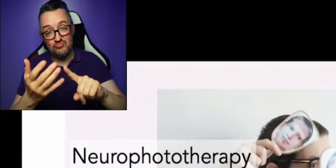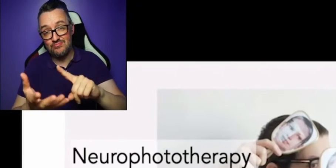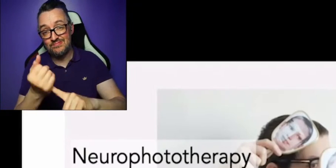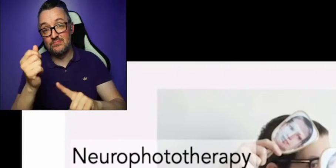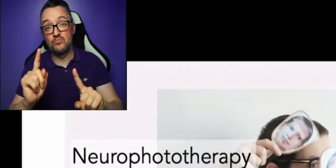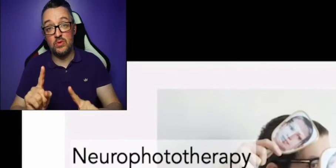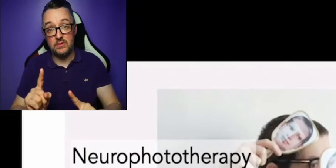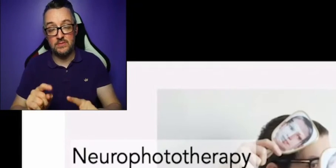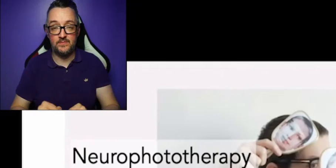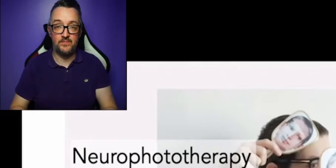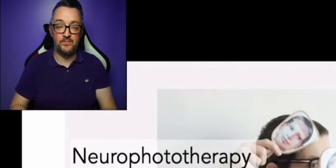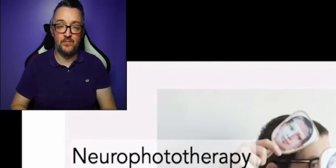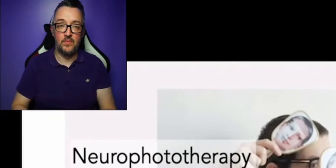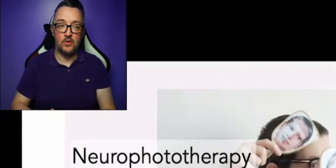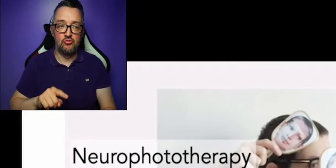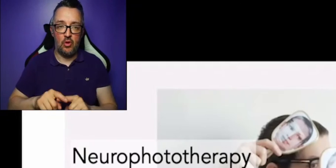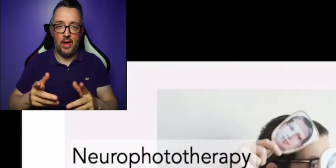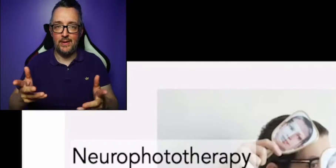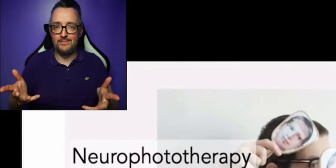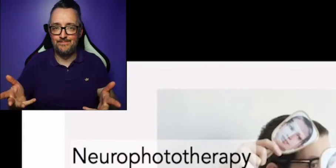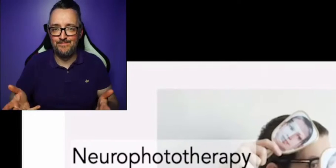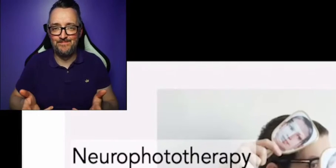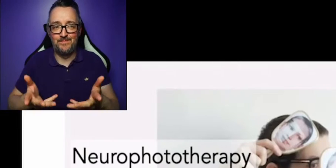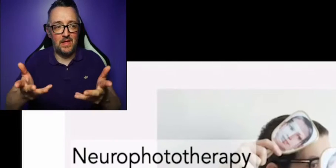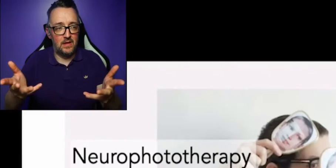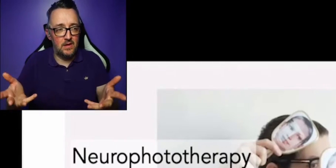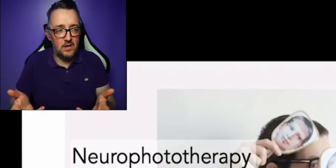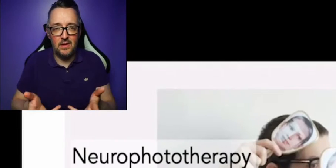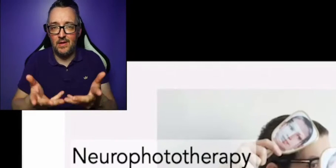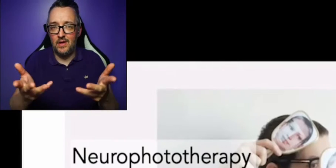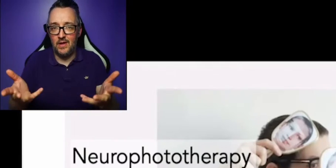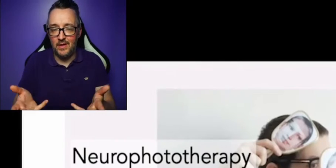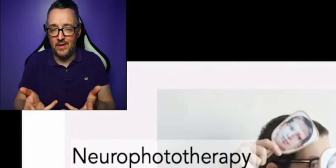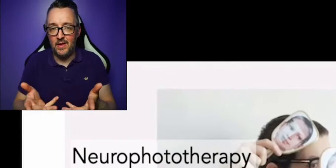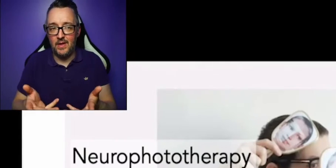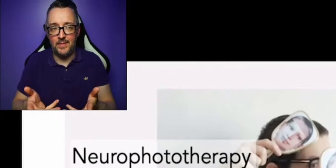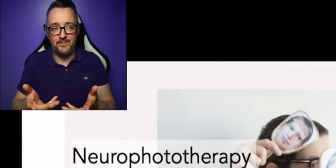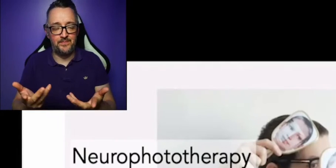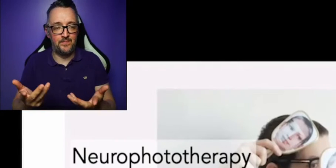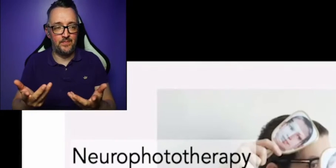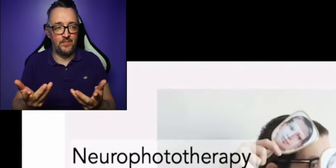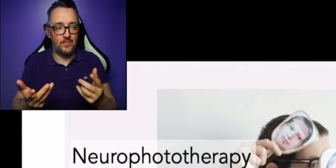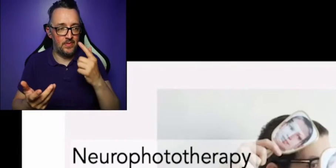will give encouragement and